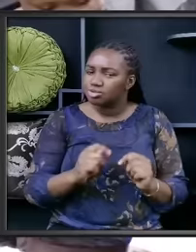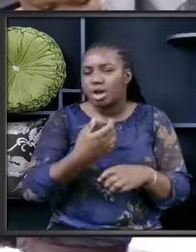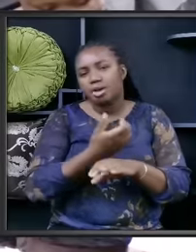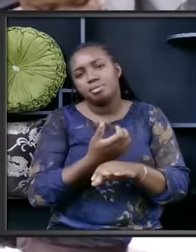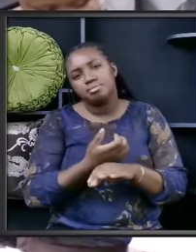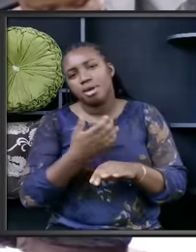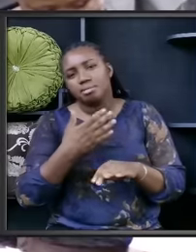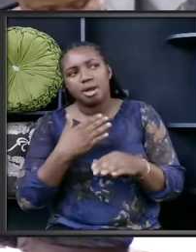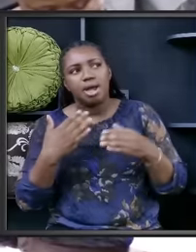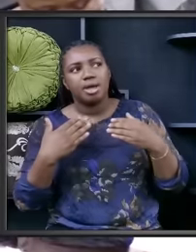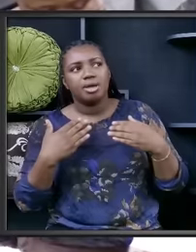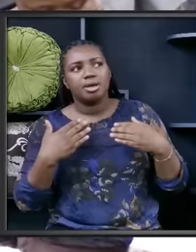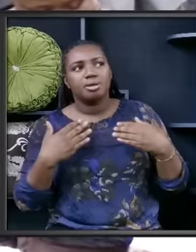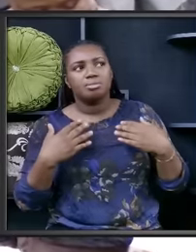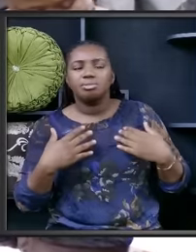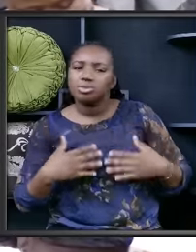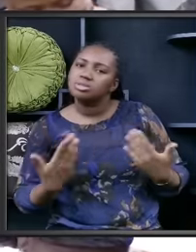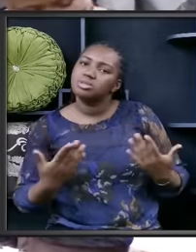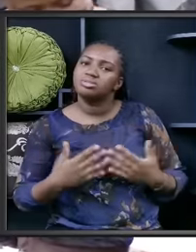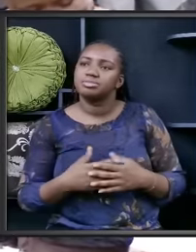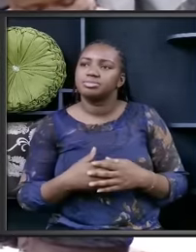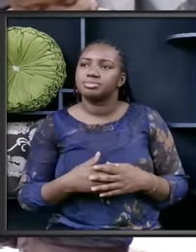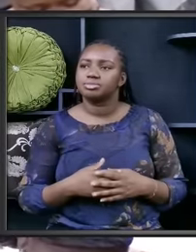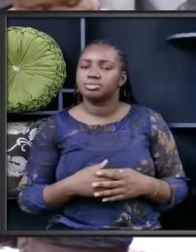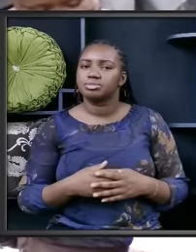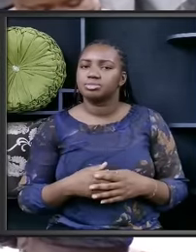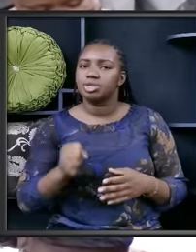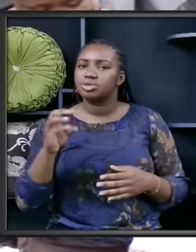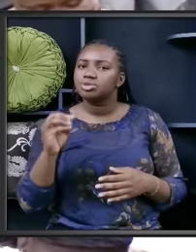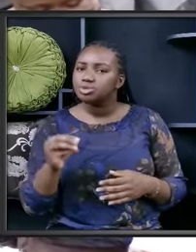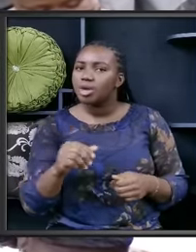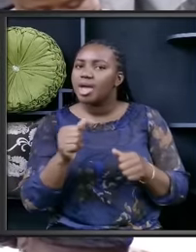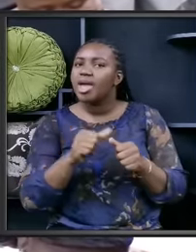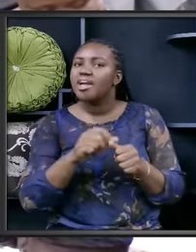brother, I beg, help me. So